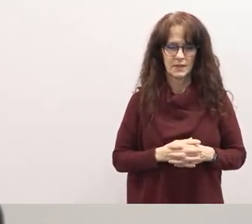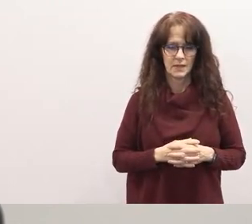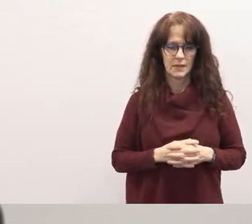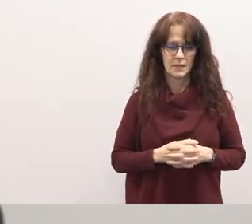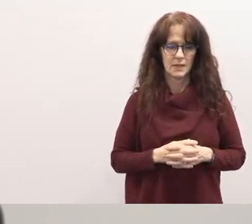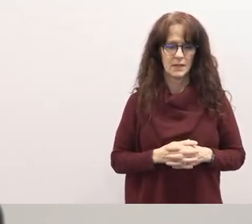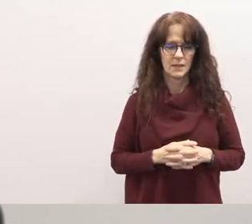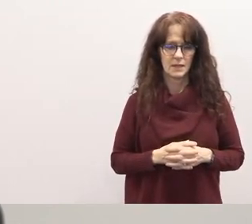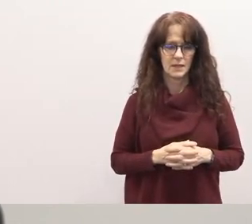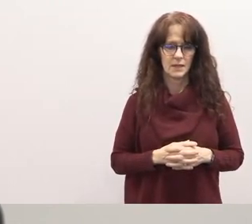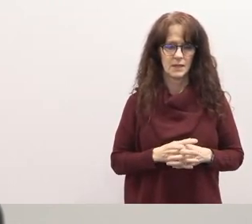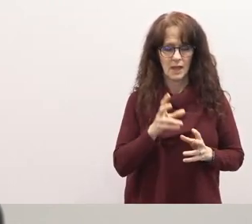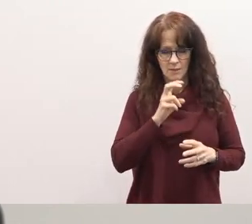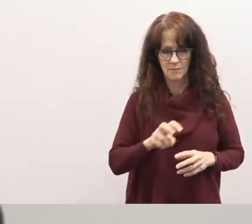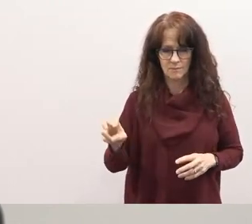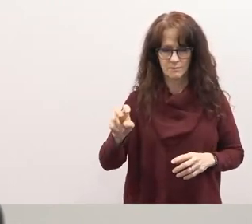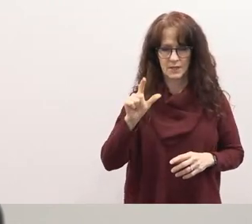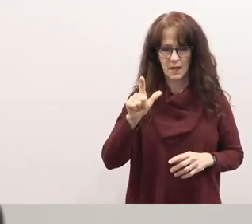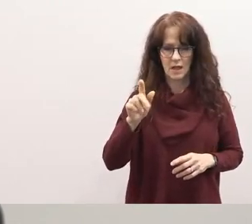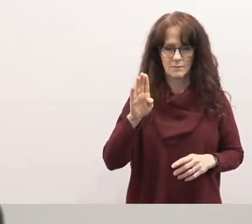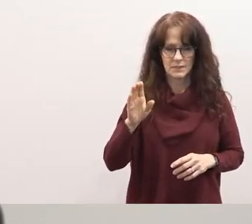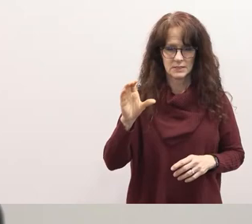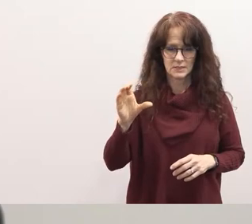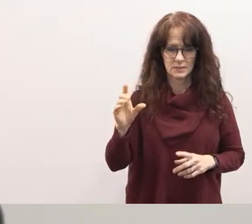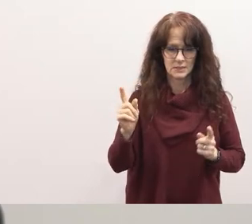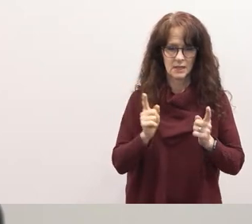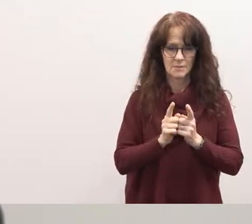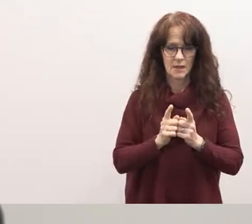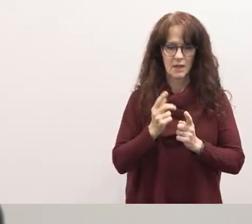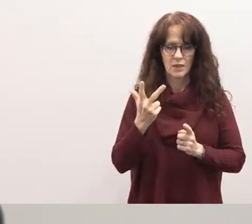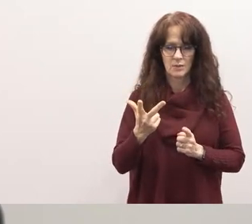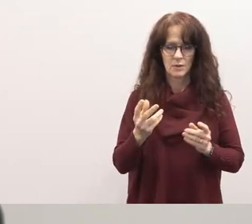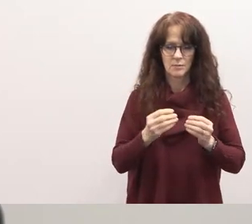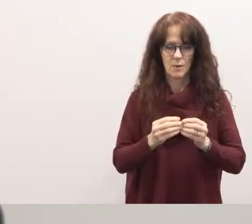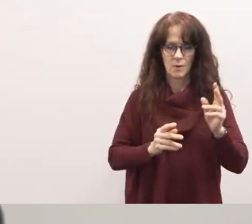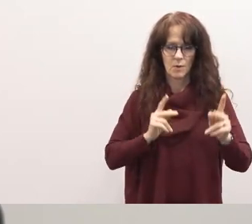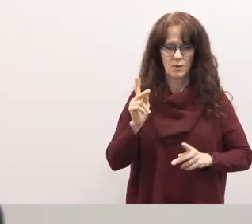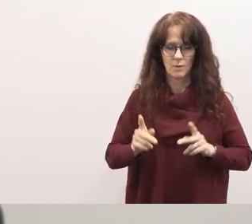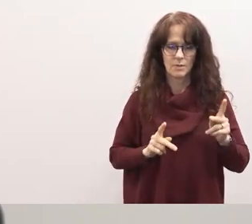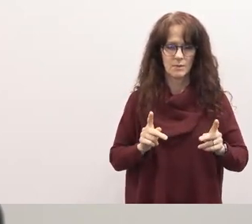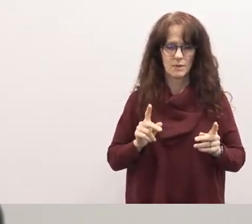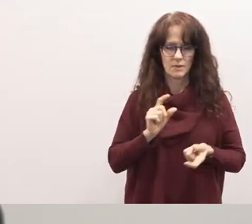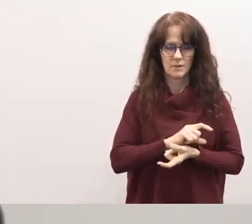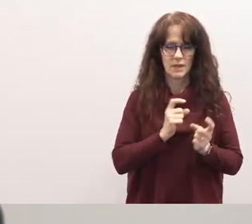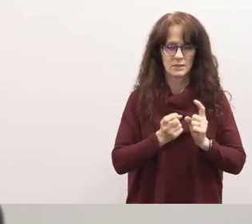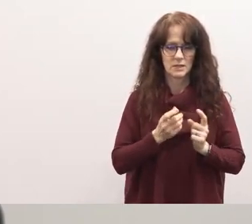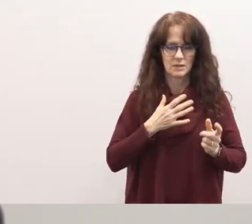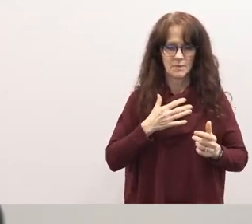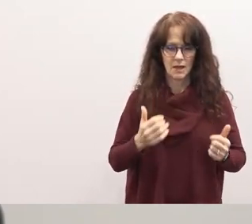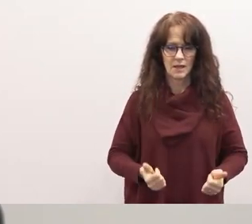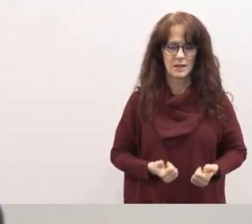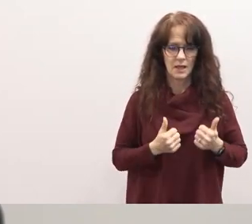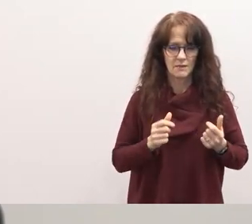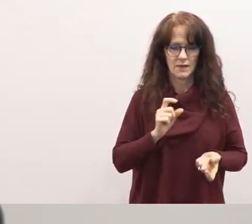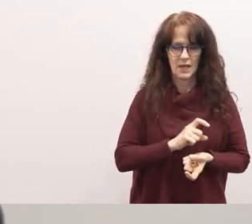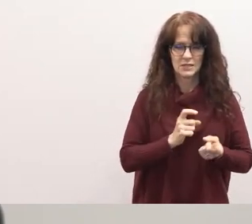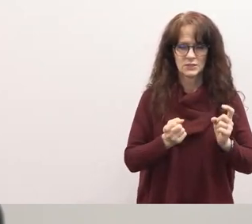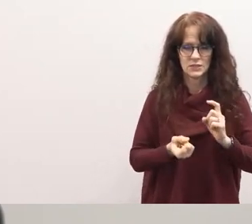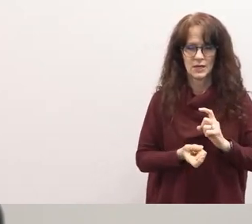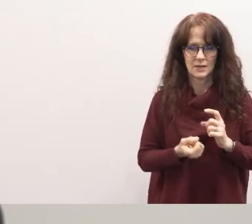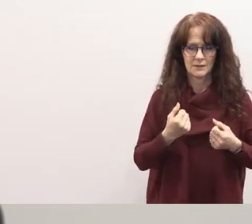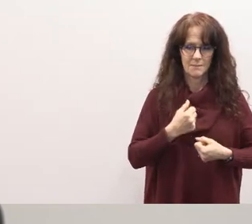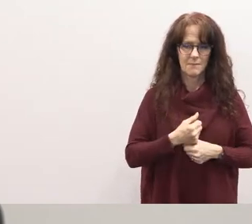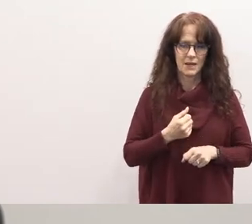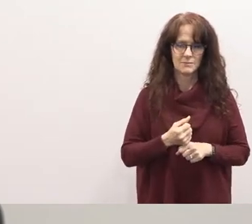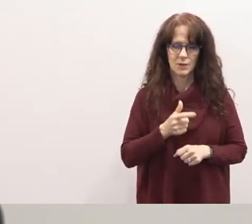I matriculated over to Long Beach City College, where I met three more individuals that basically changed my life and turned my life and made me who